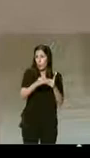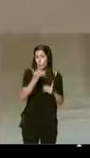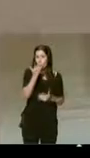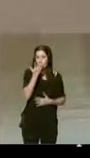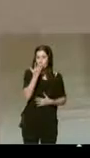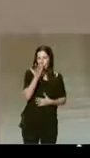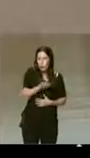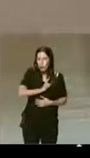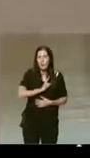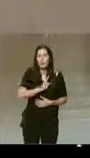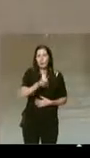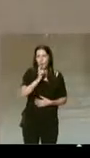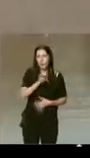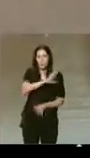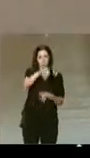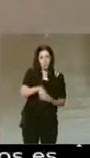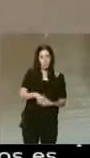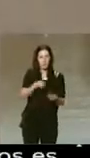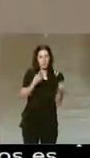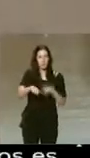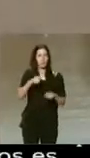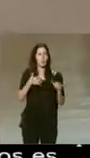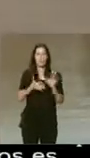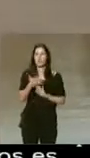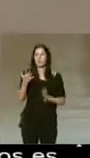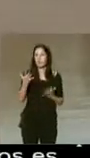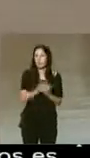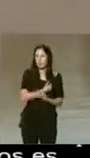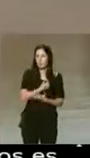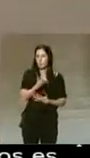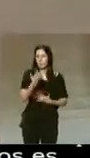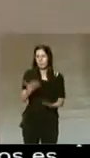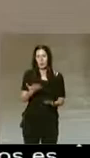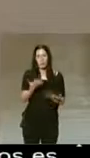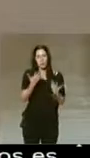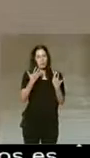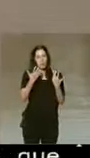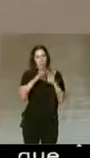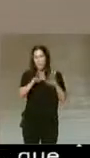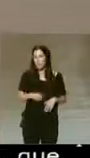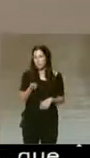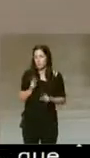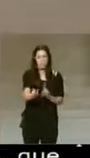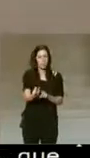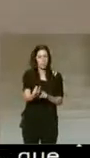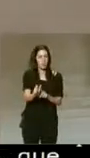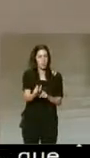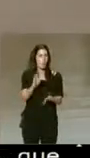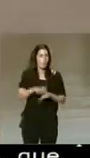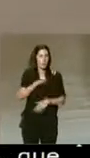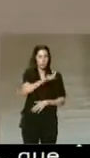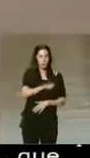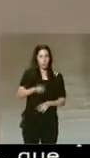be useful for users is for them to be in the market. And that doesn't necessarily mean that everything is going to